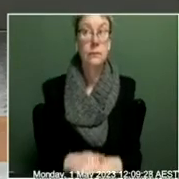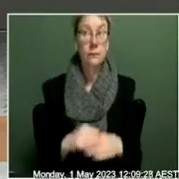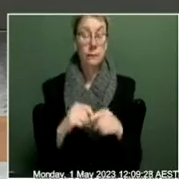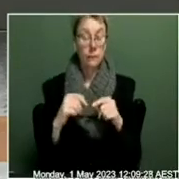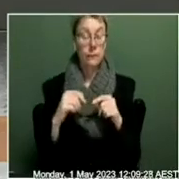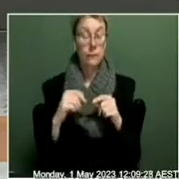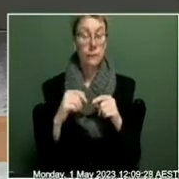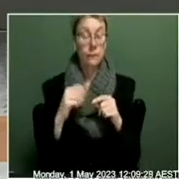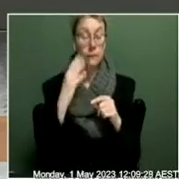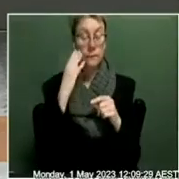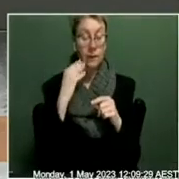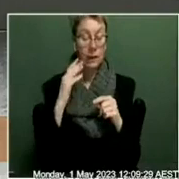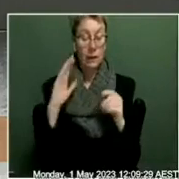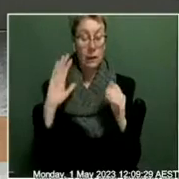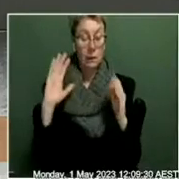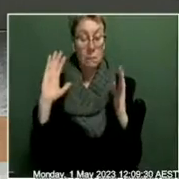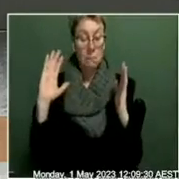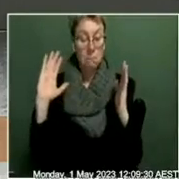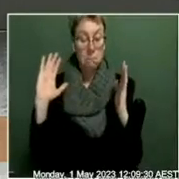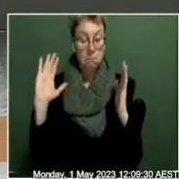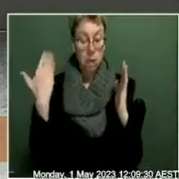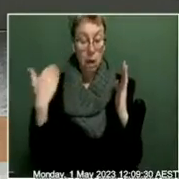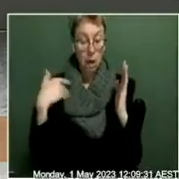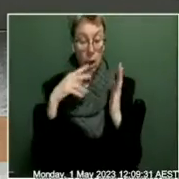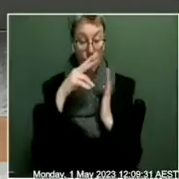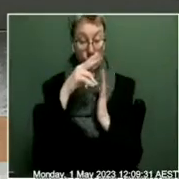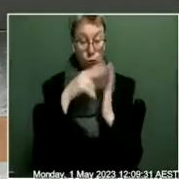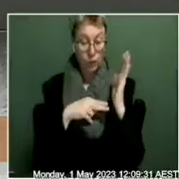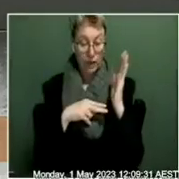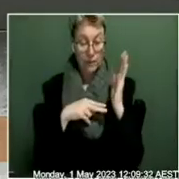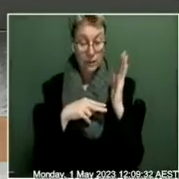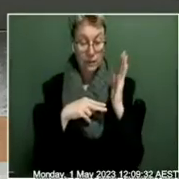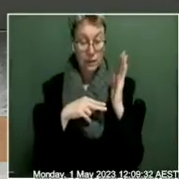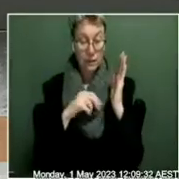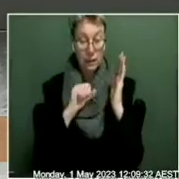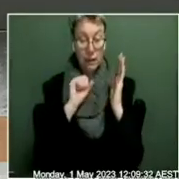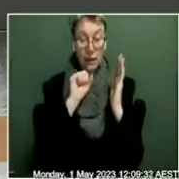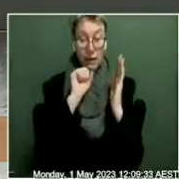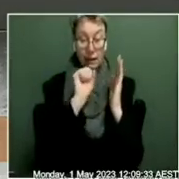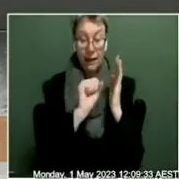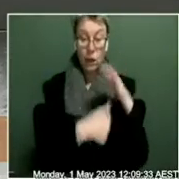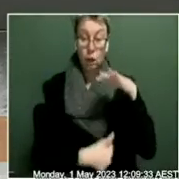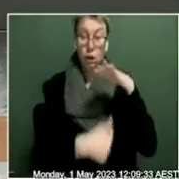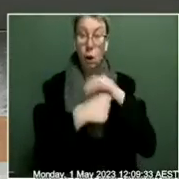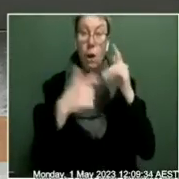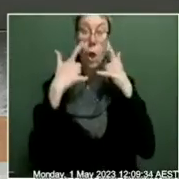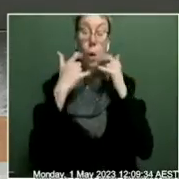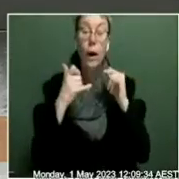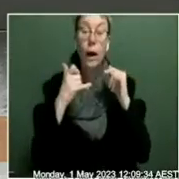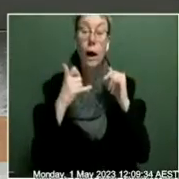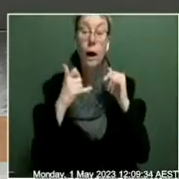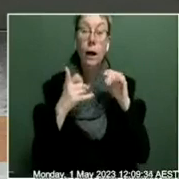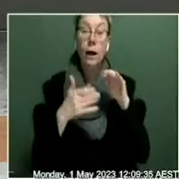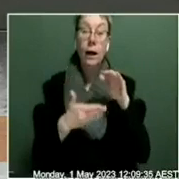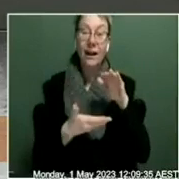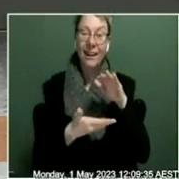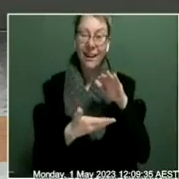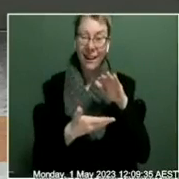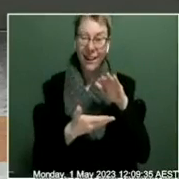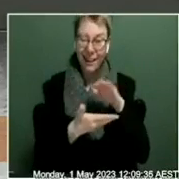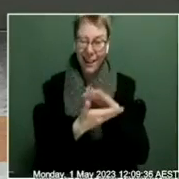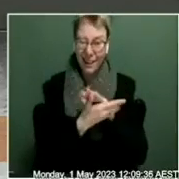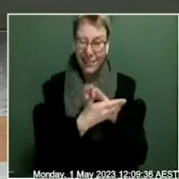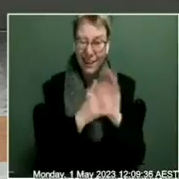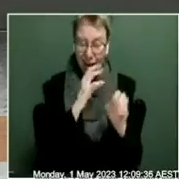issue. I don't know, I couldn't talk to the science, of both from my qualifications, but also the Department of